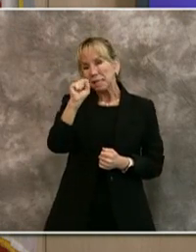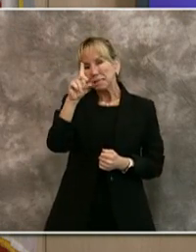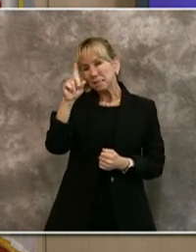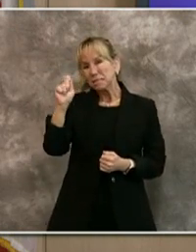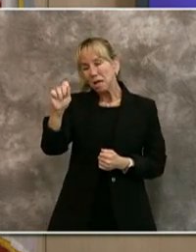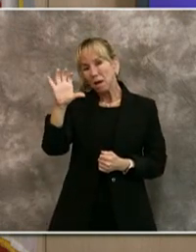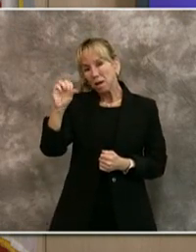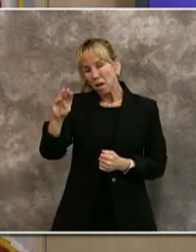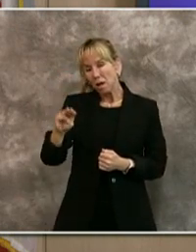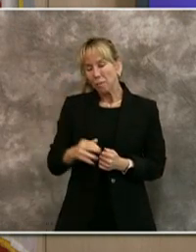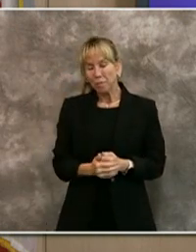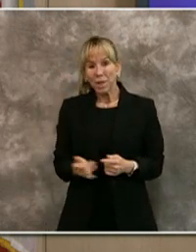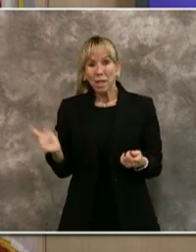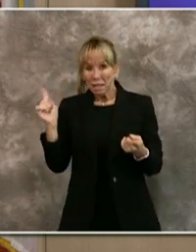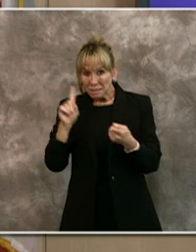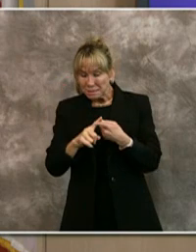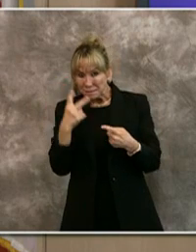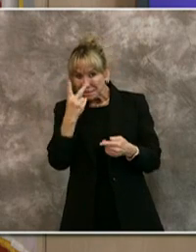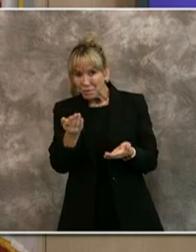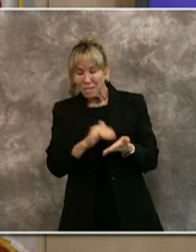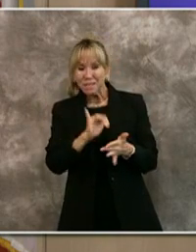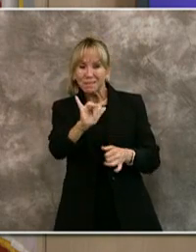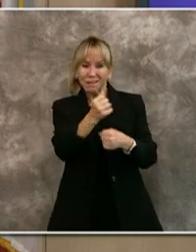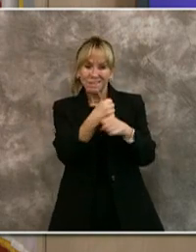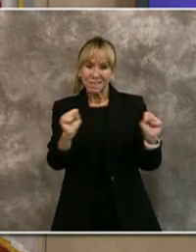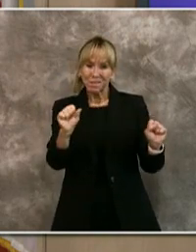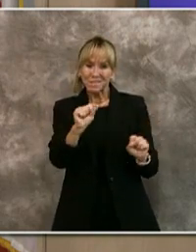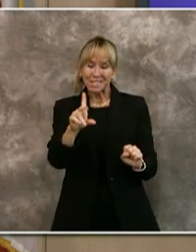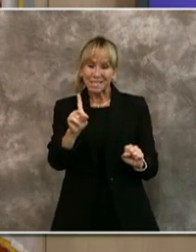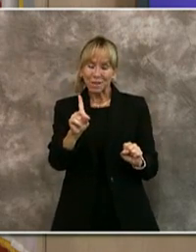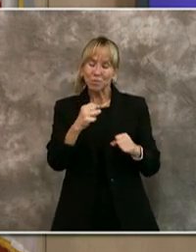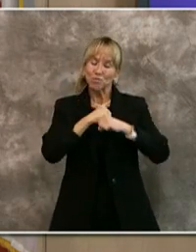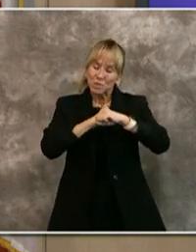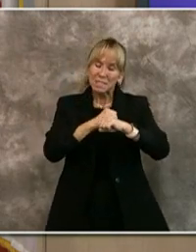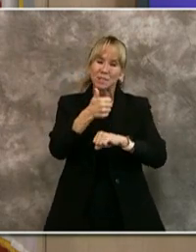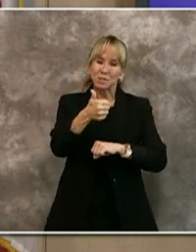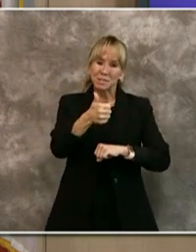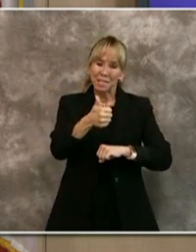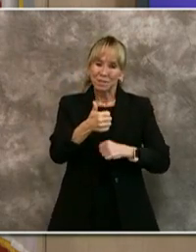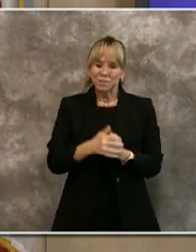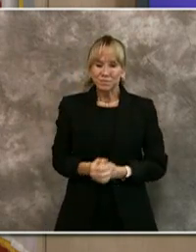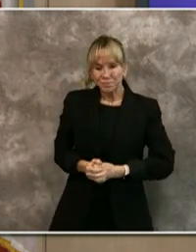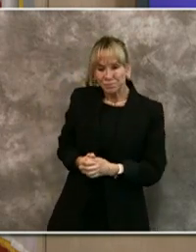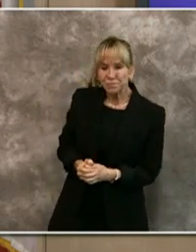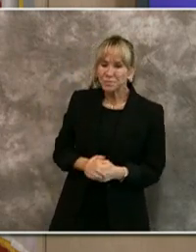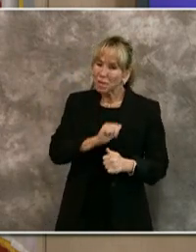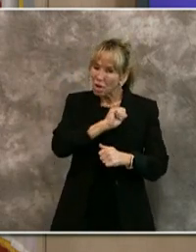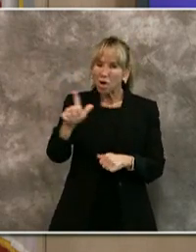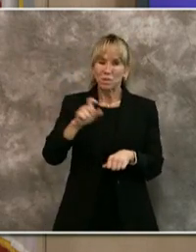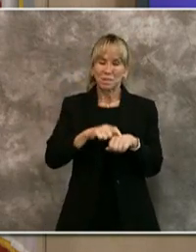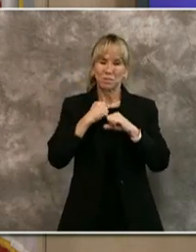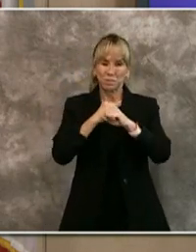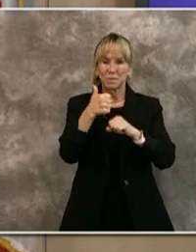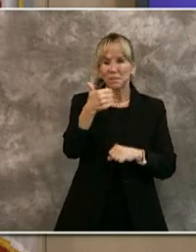covidvirus-sd.com. Until then, stay safe, San Diego, and protect yourself at all times. Thank you.